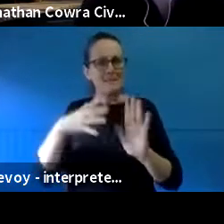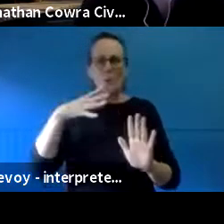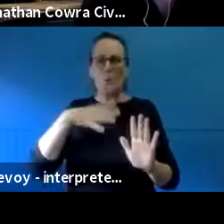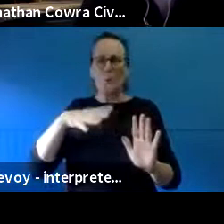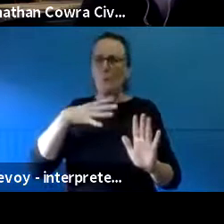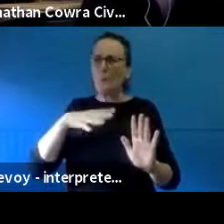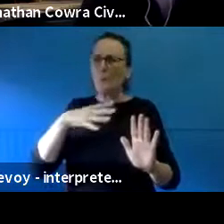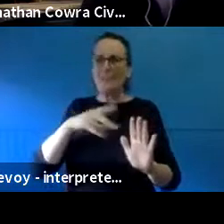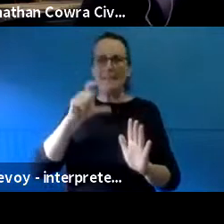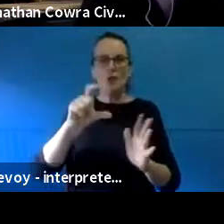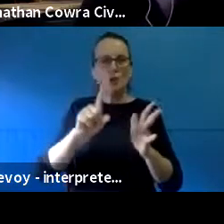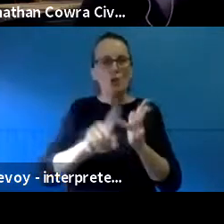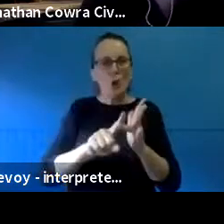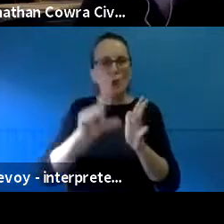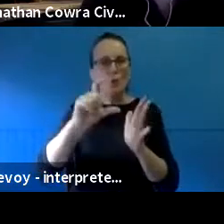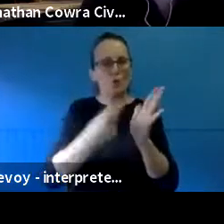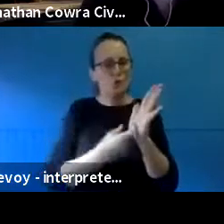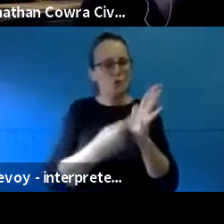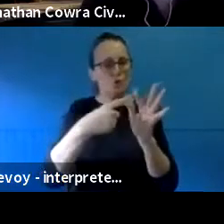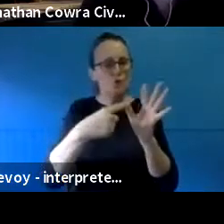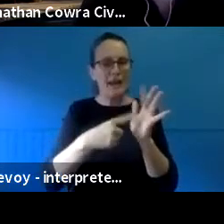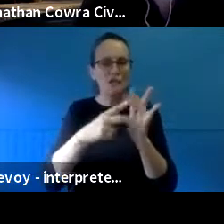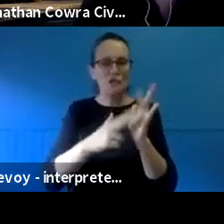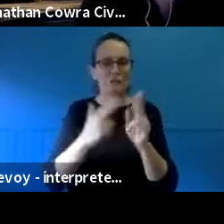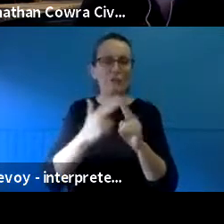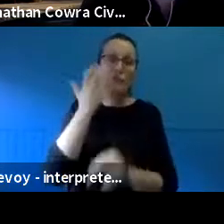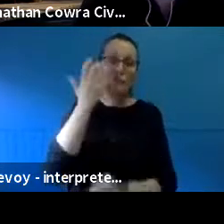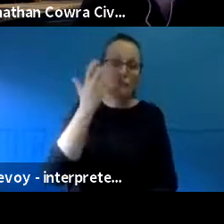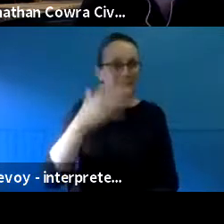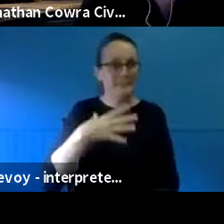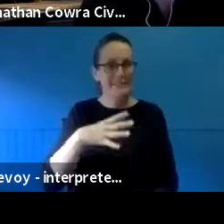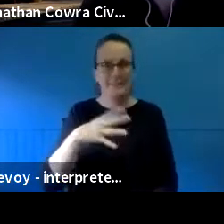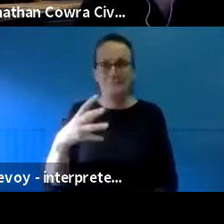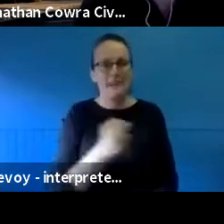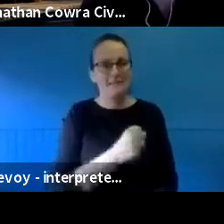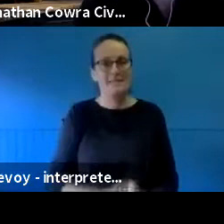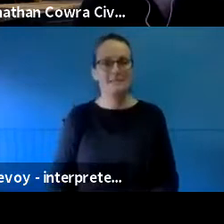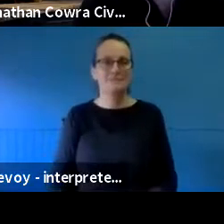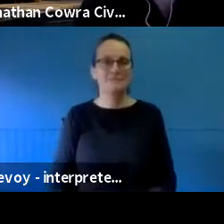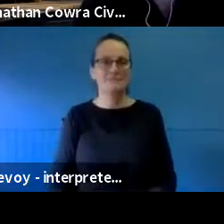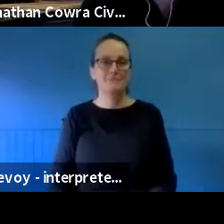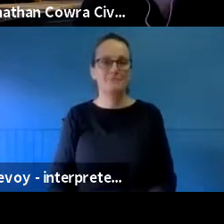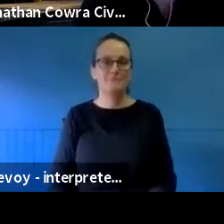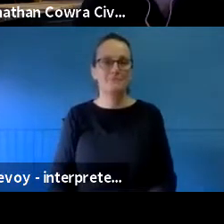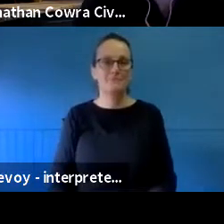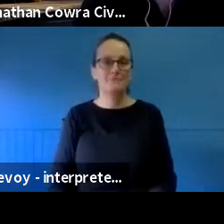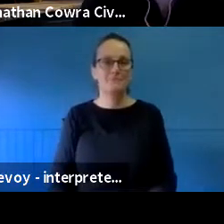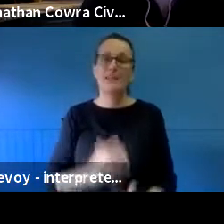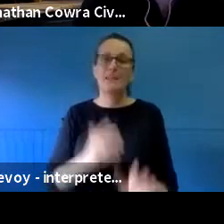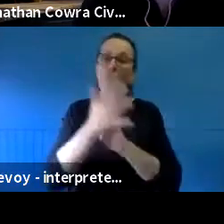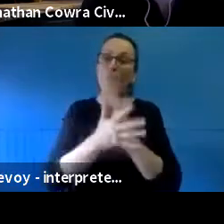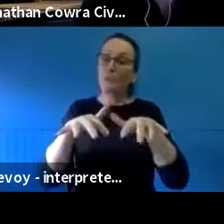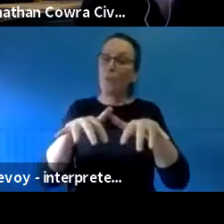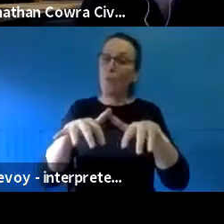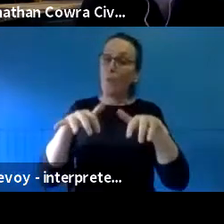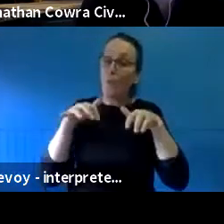of co-creation on it, I think, moving forward. And potentially the impact of that on audience development, Jackie, might